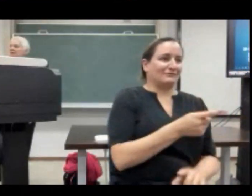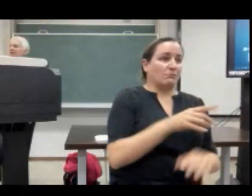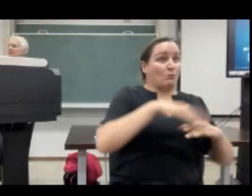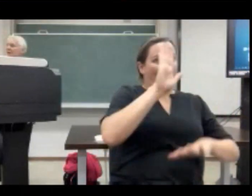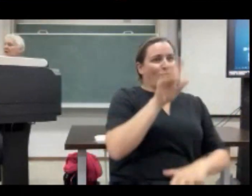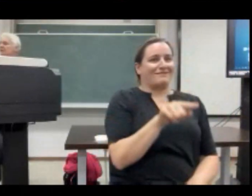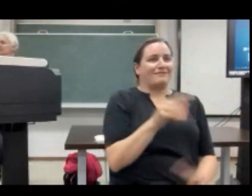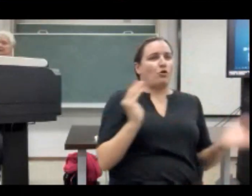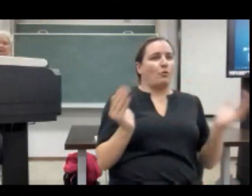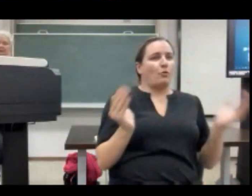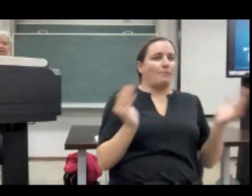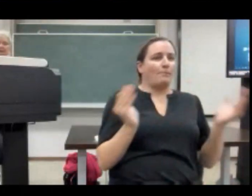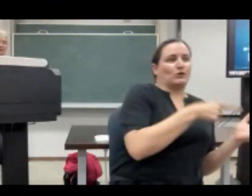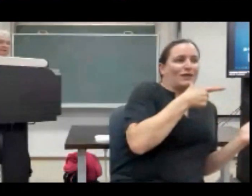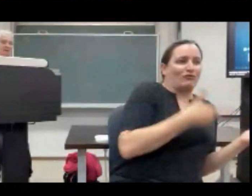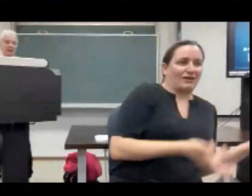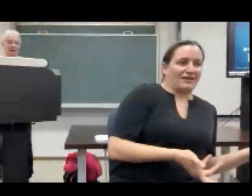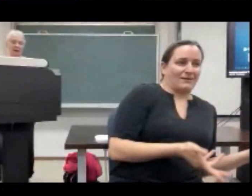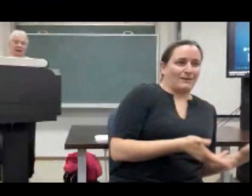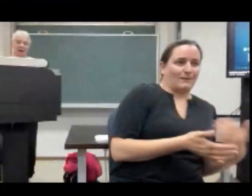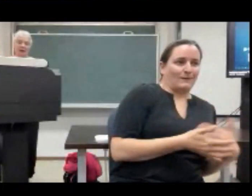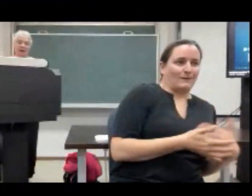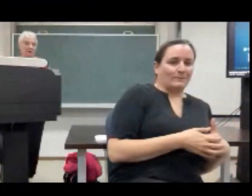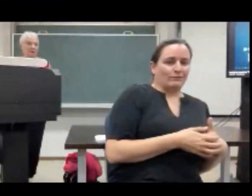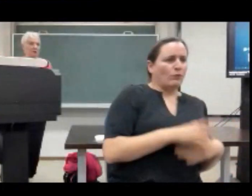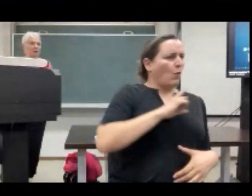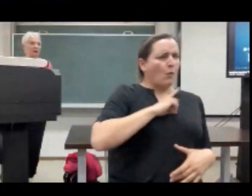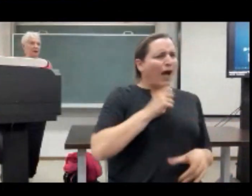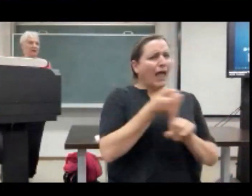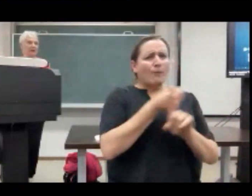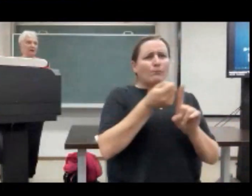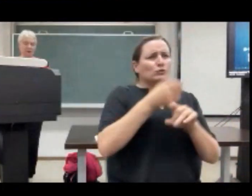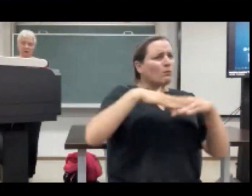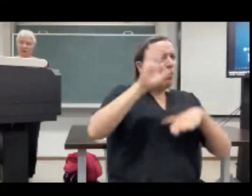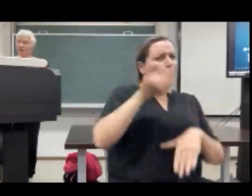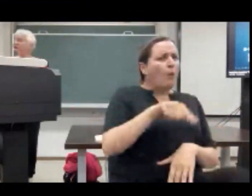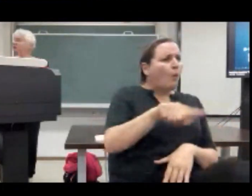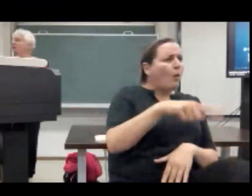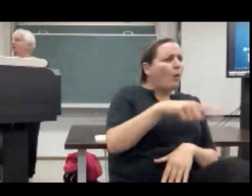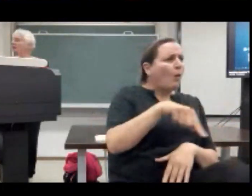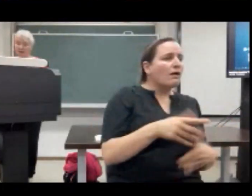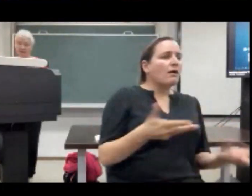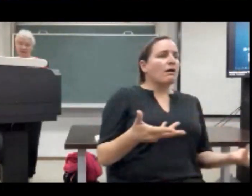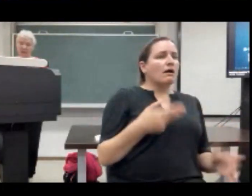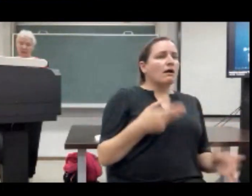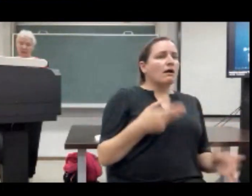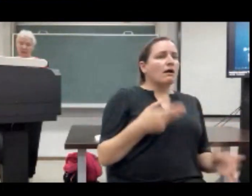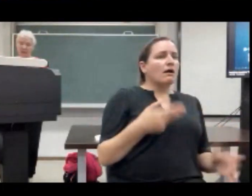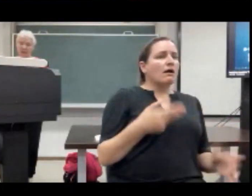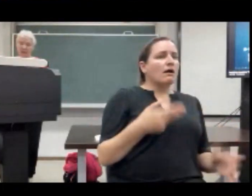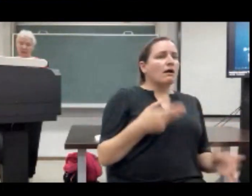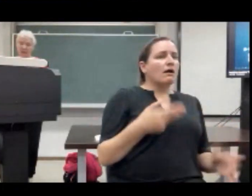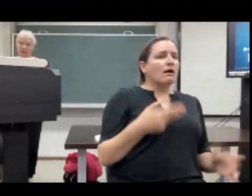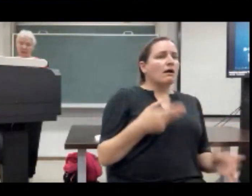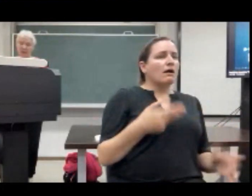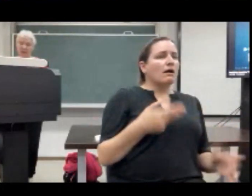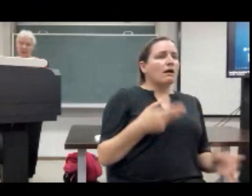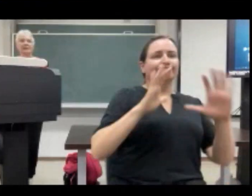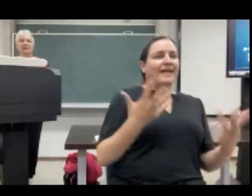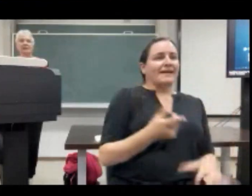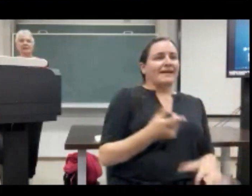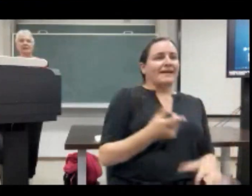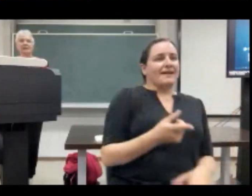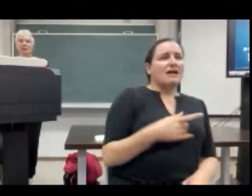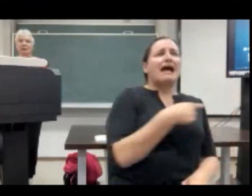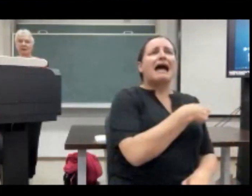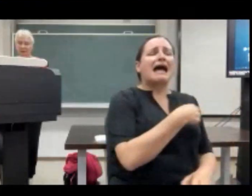The hypothesis is that the communication difficulties are at the heart of this problem because the deaf